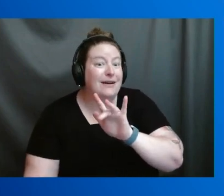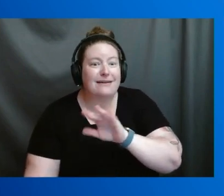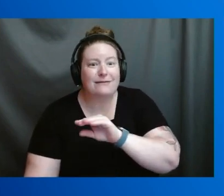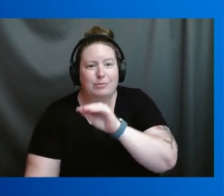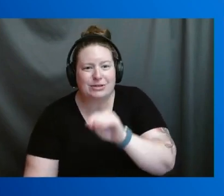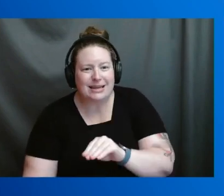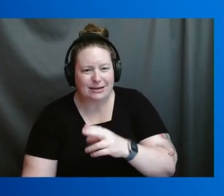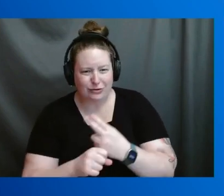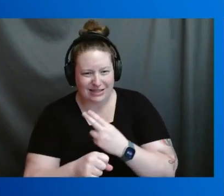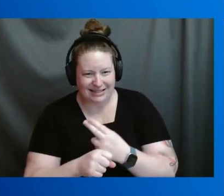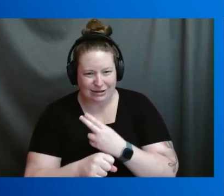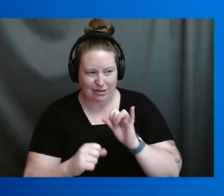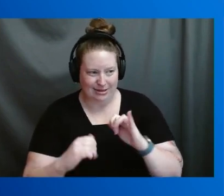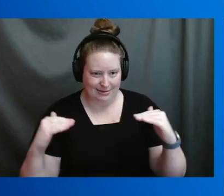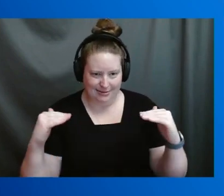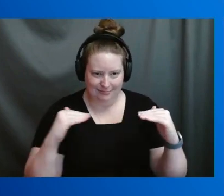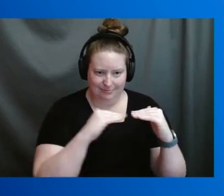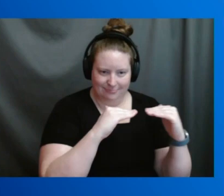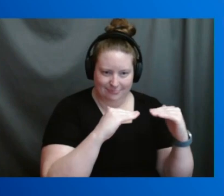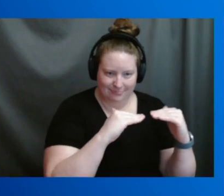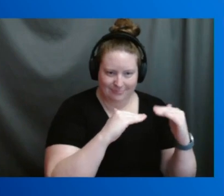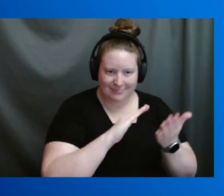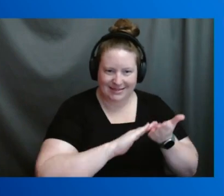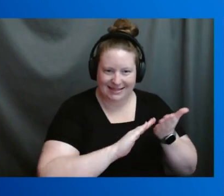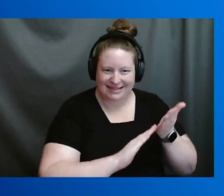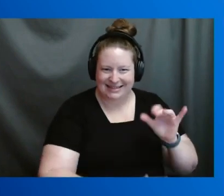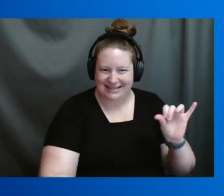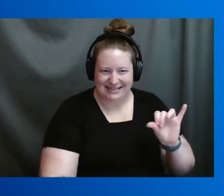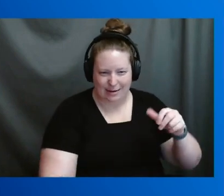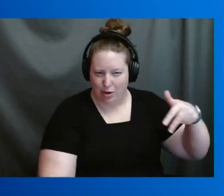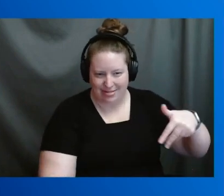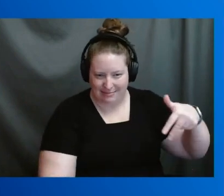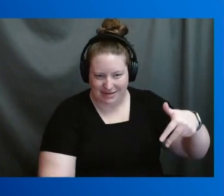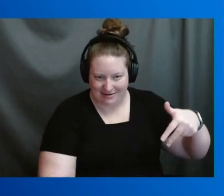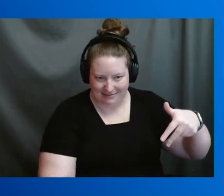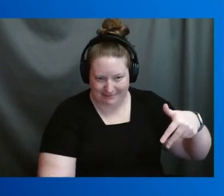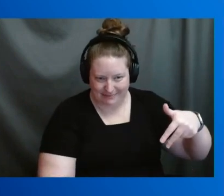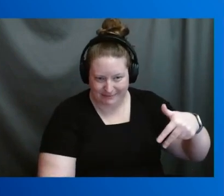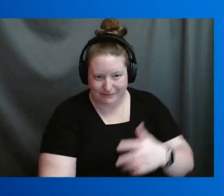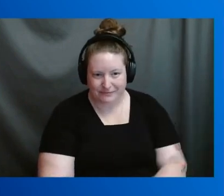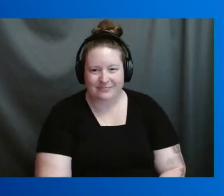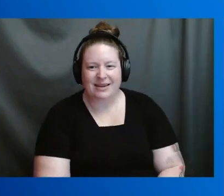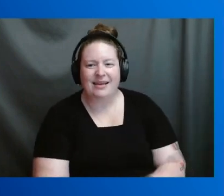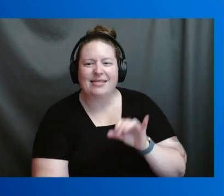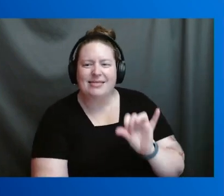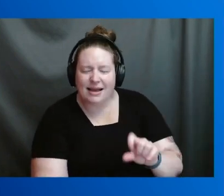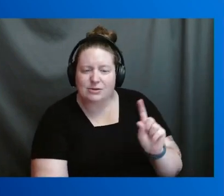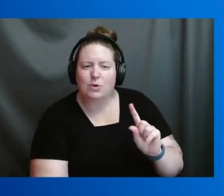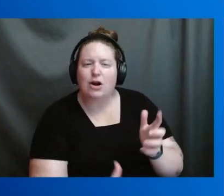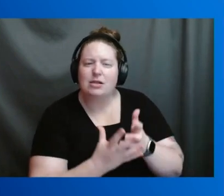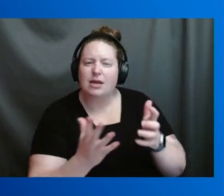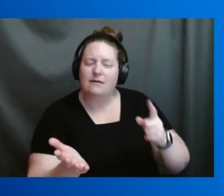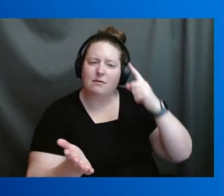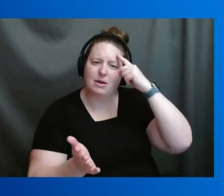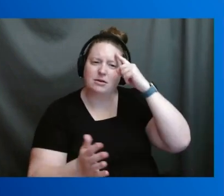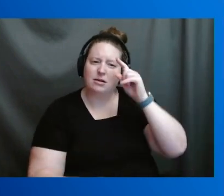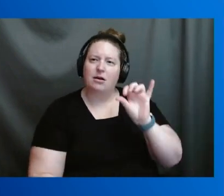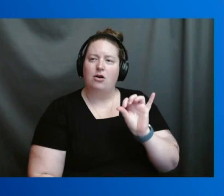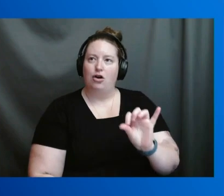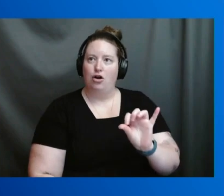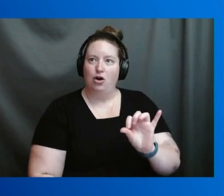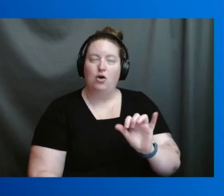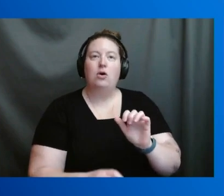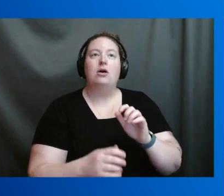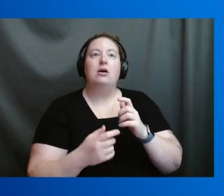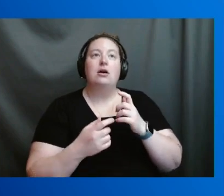where running the same thing on Lambda would look like for you. And I think that's where a lot of the mental modeling of, it works at scale, it works at